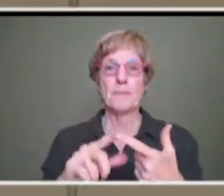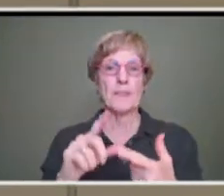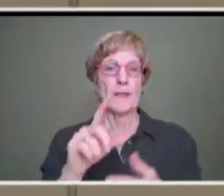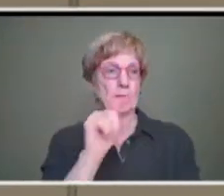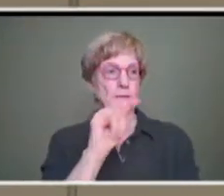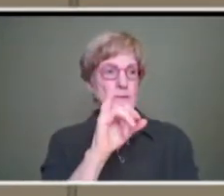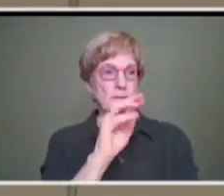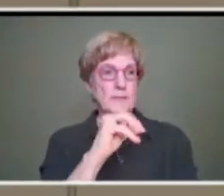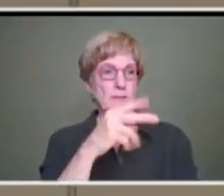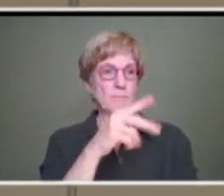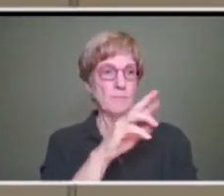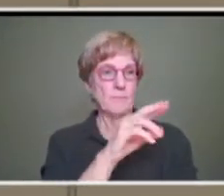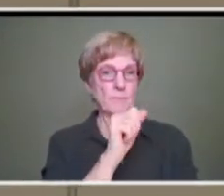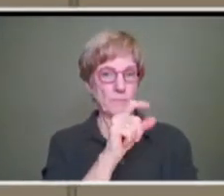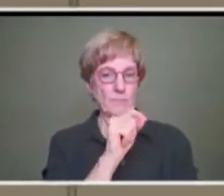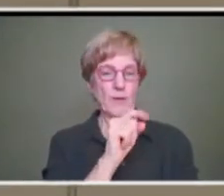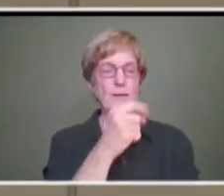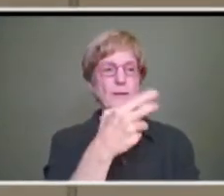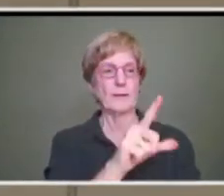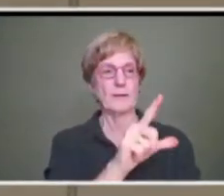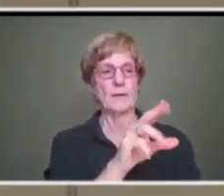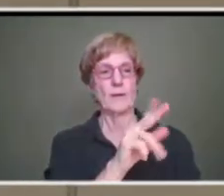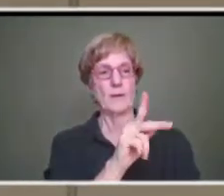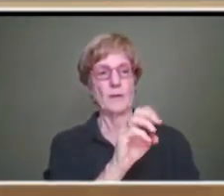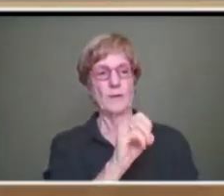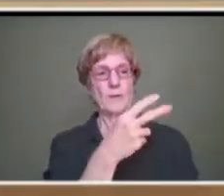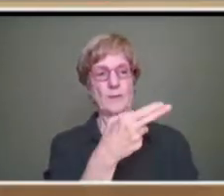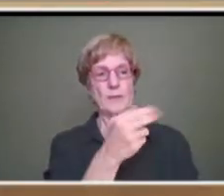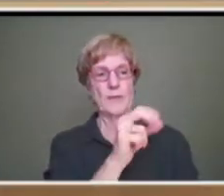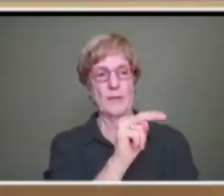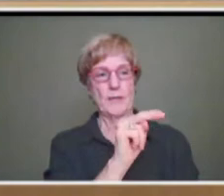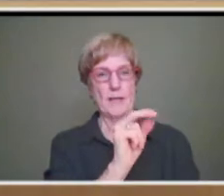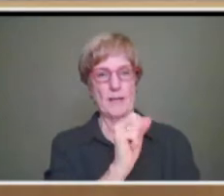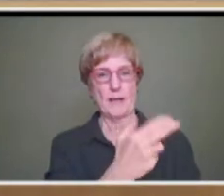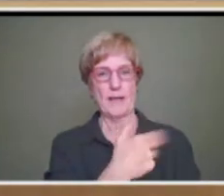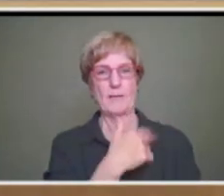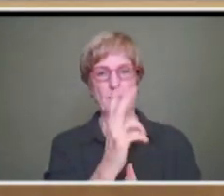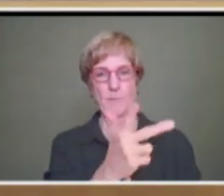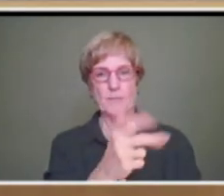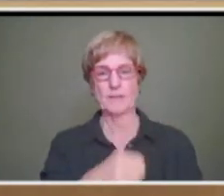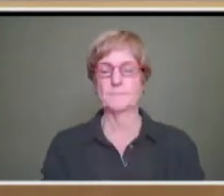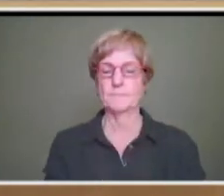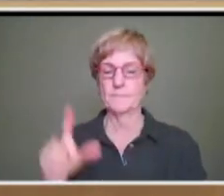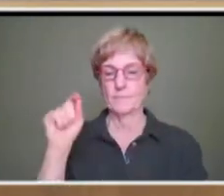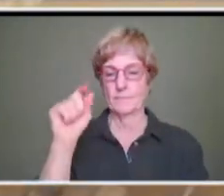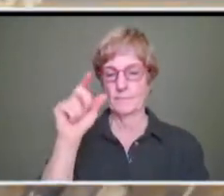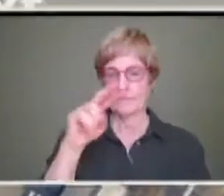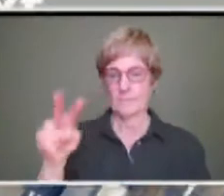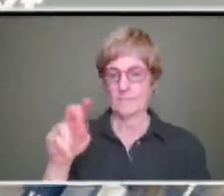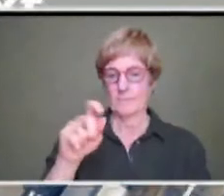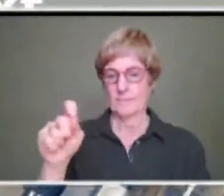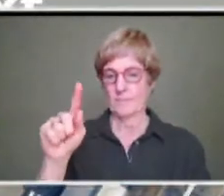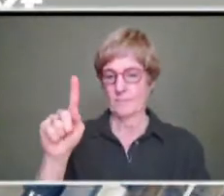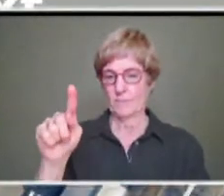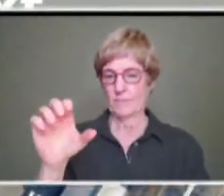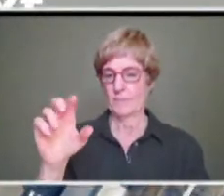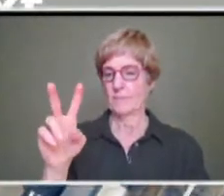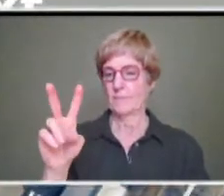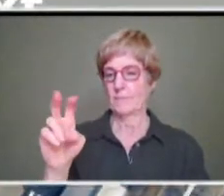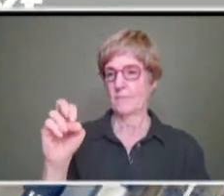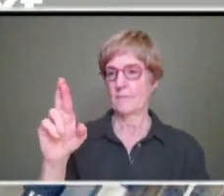and Luke Hannah will have three minutes all right thank you Mary Pro Temp 2022-100 mentions on verbena street